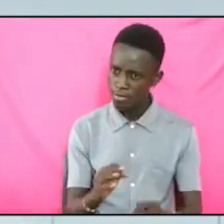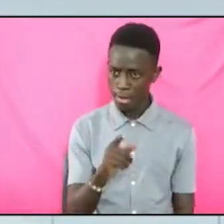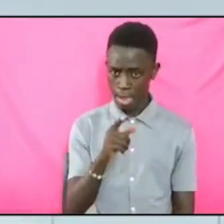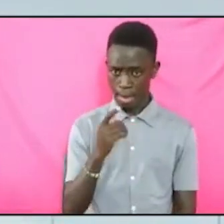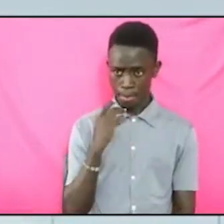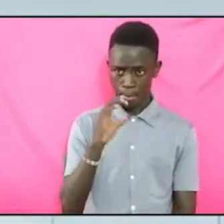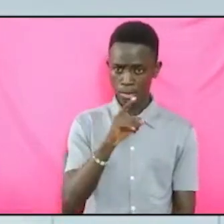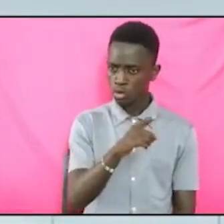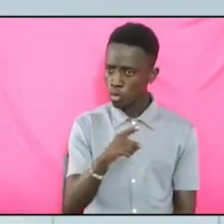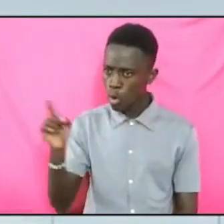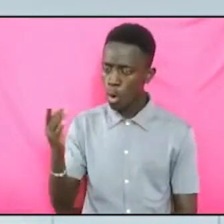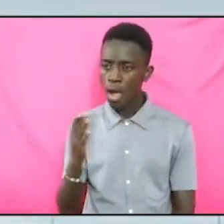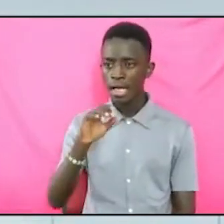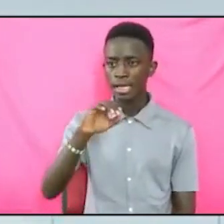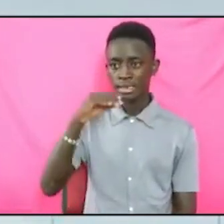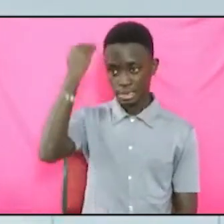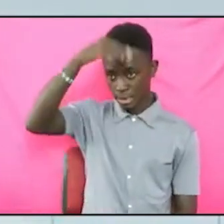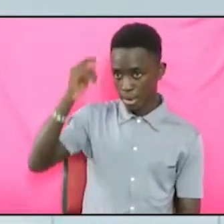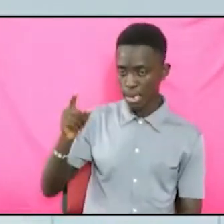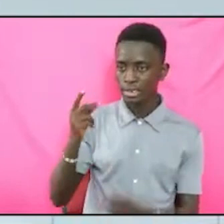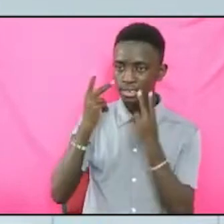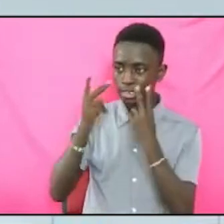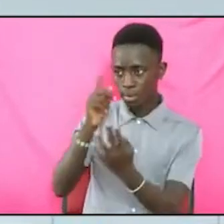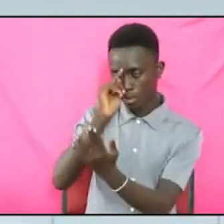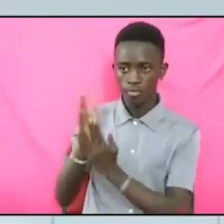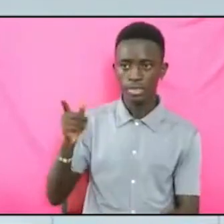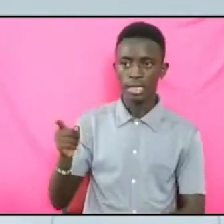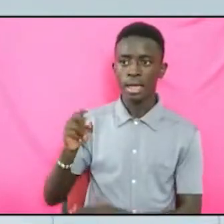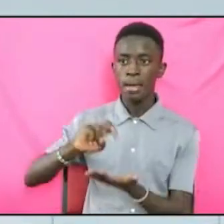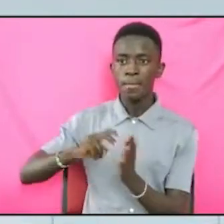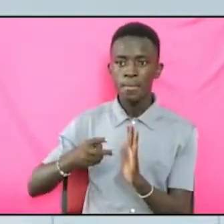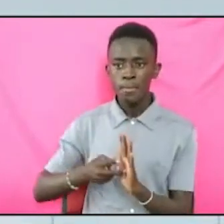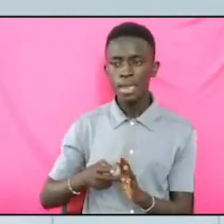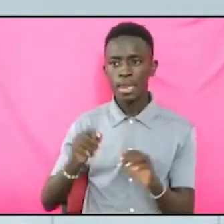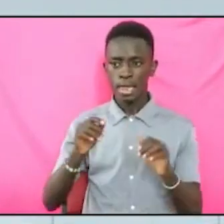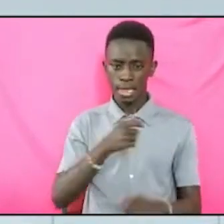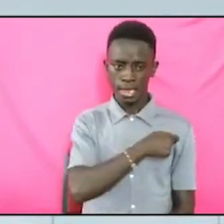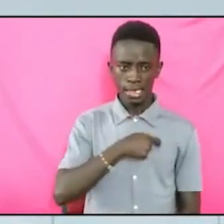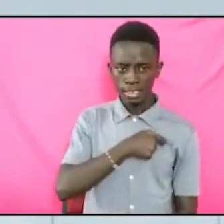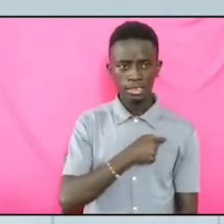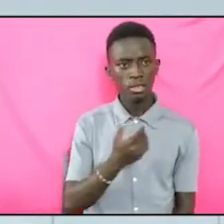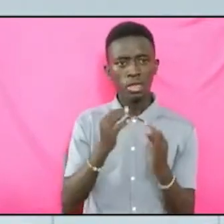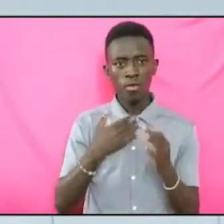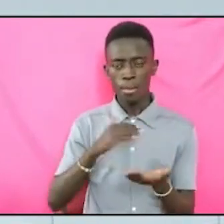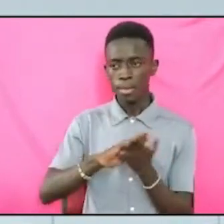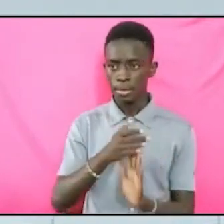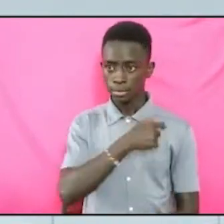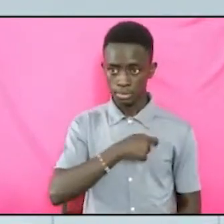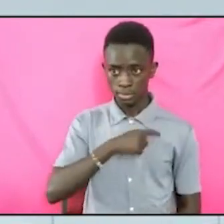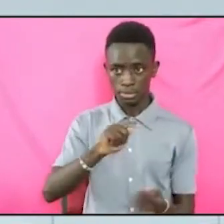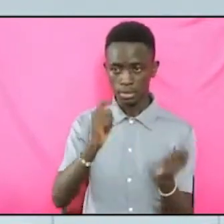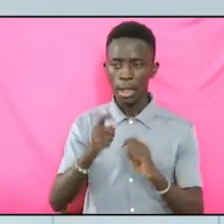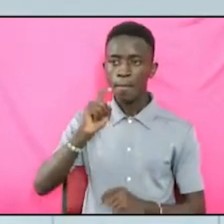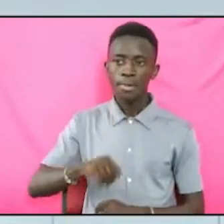this prophet. An agent of transformation must have experienced God's transforming power first